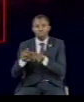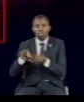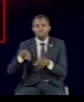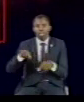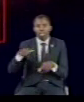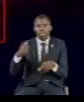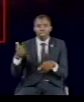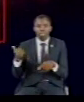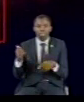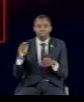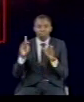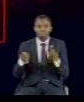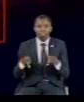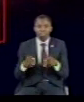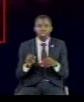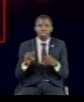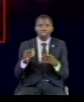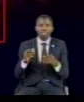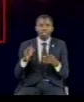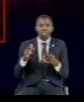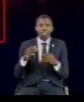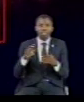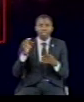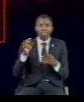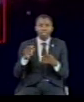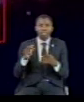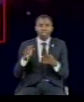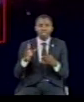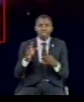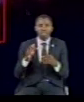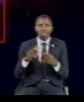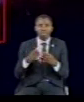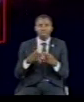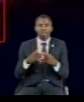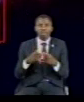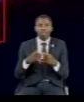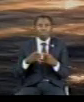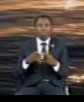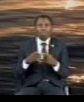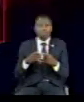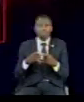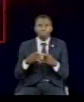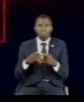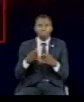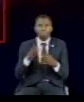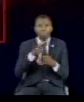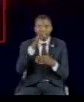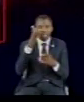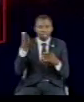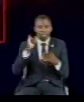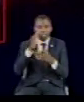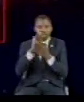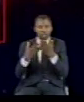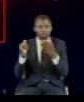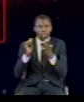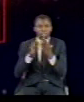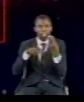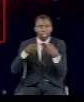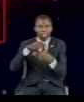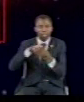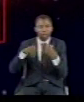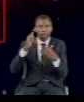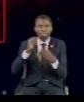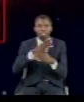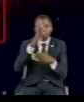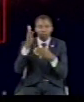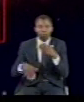time. But after the final amen, there is something about that final amen. The pain